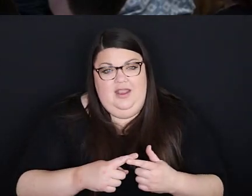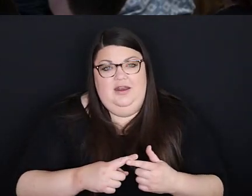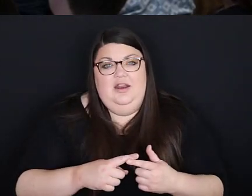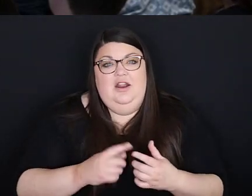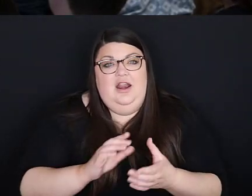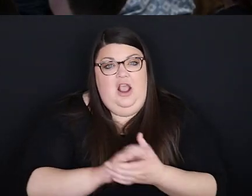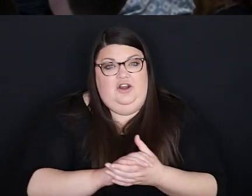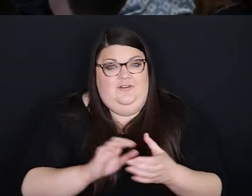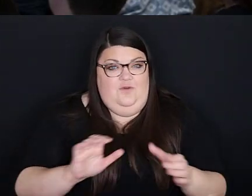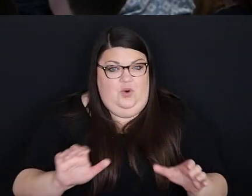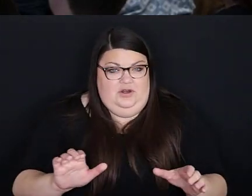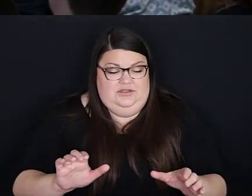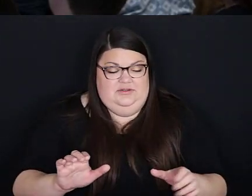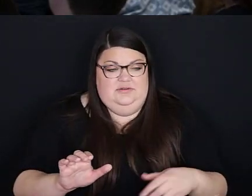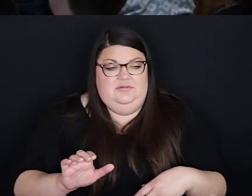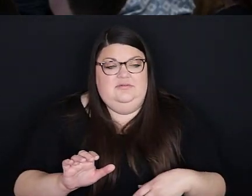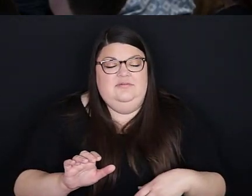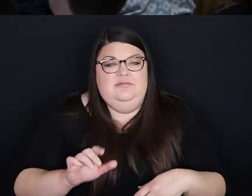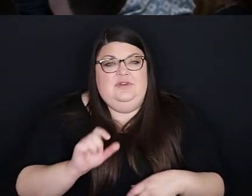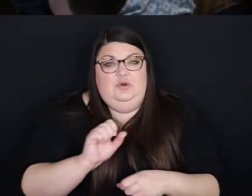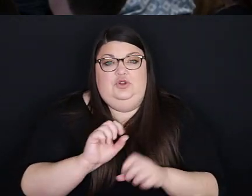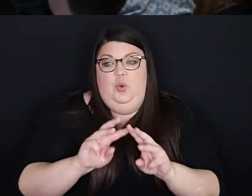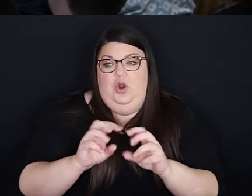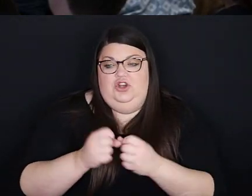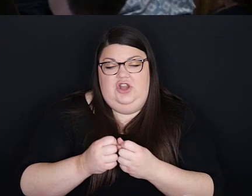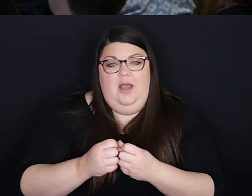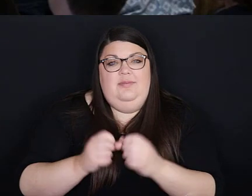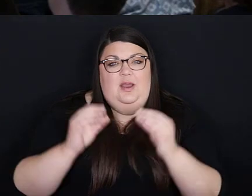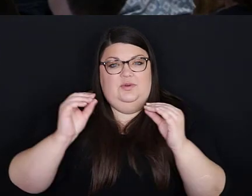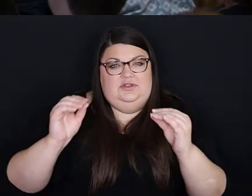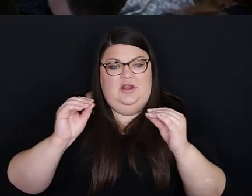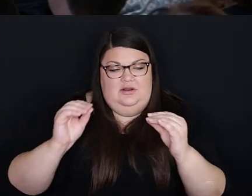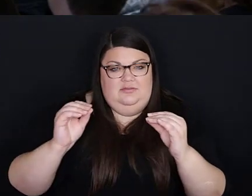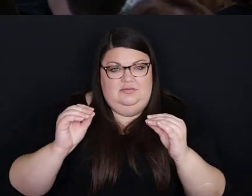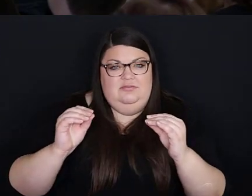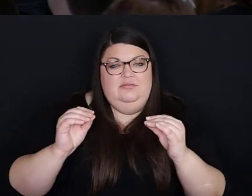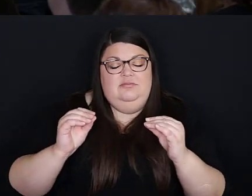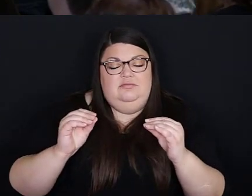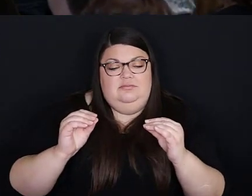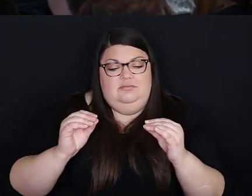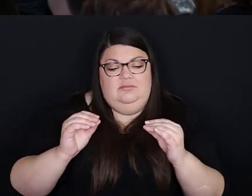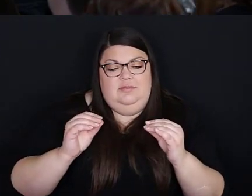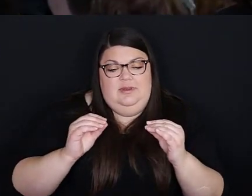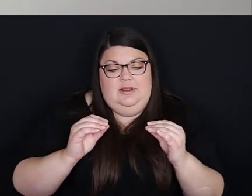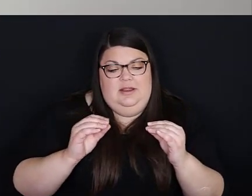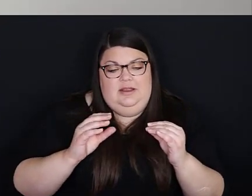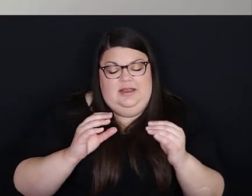when I got divorced, there was a workshop that was taught in